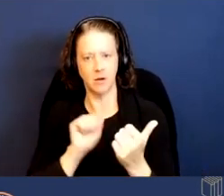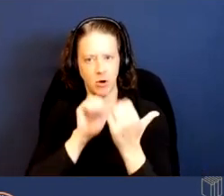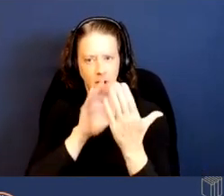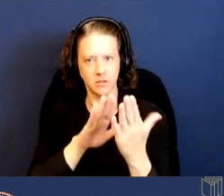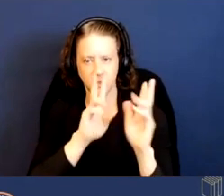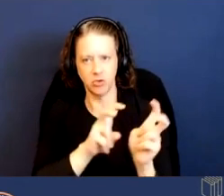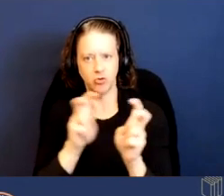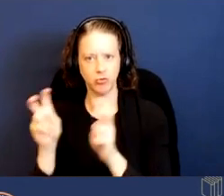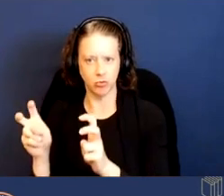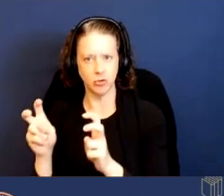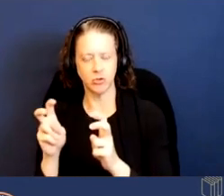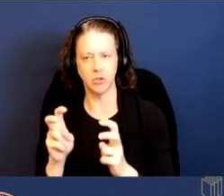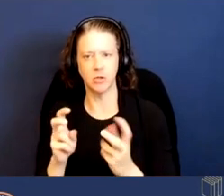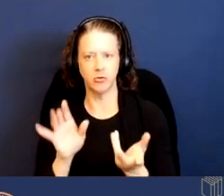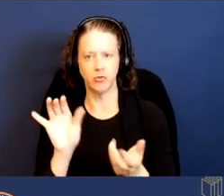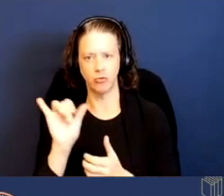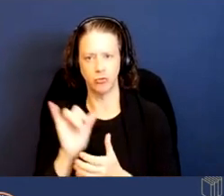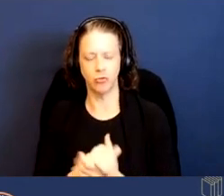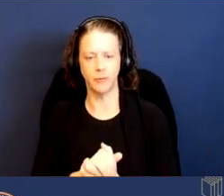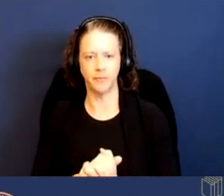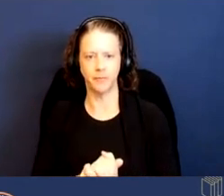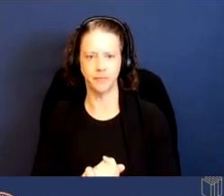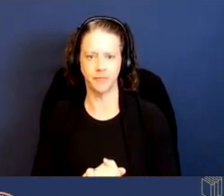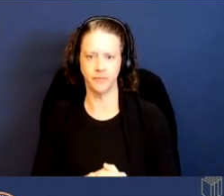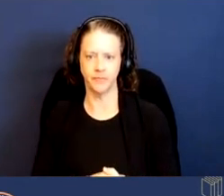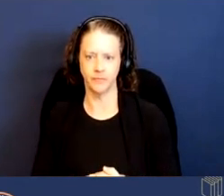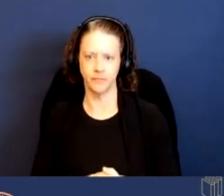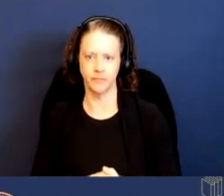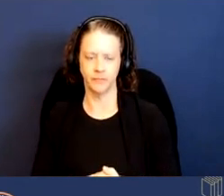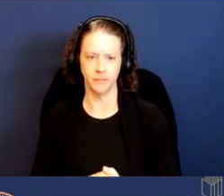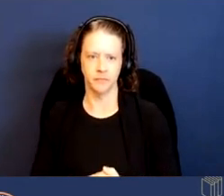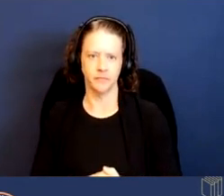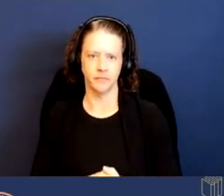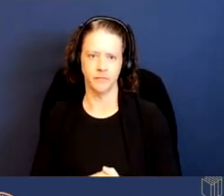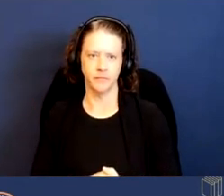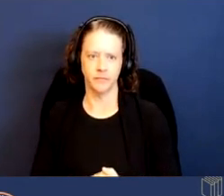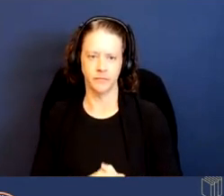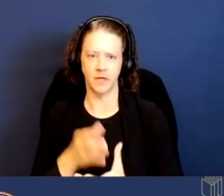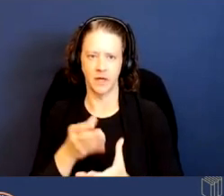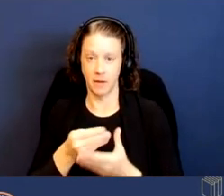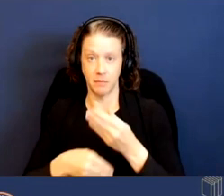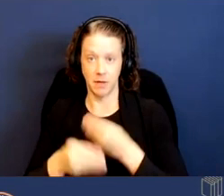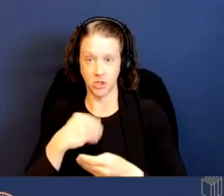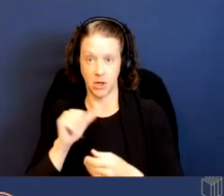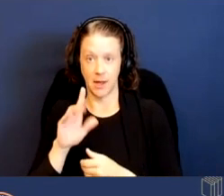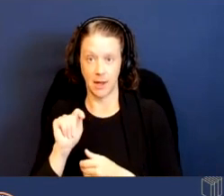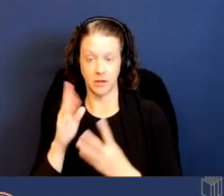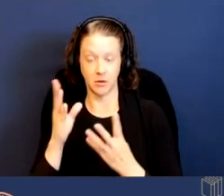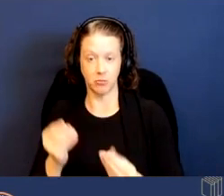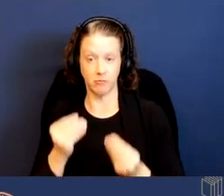address the issues as well for students that might arise. So the Budget Act